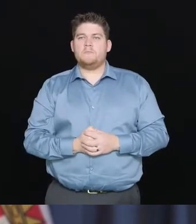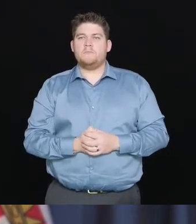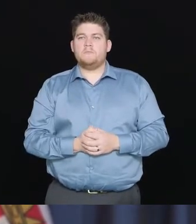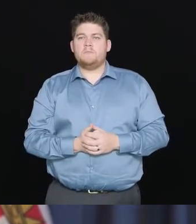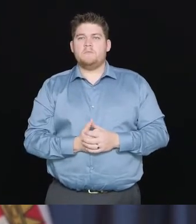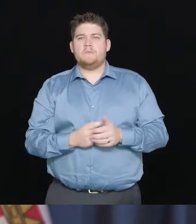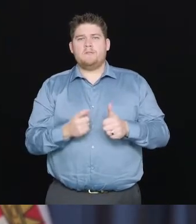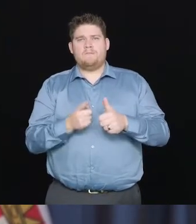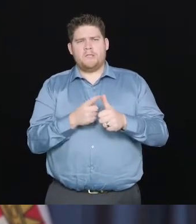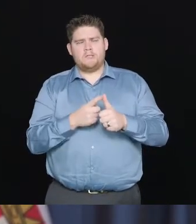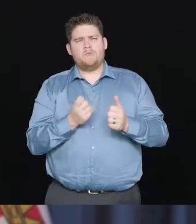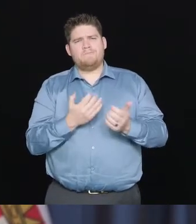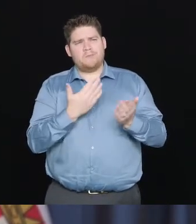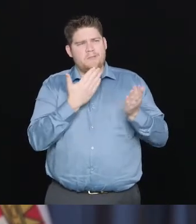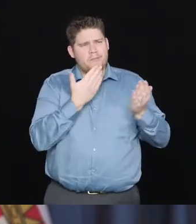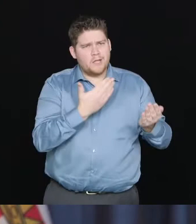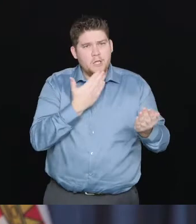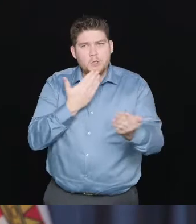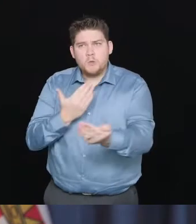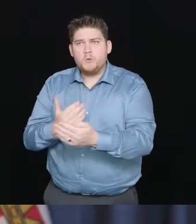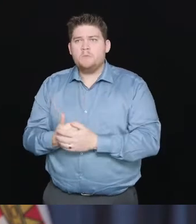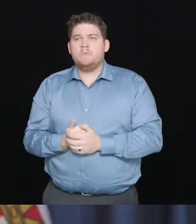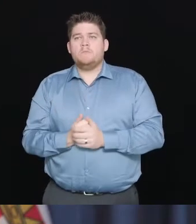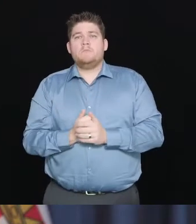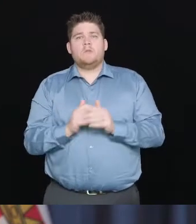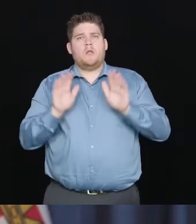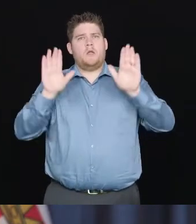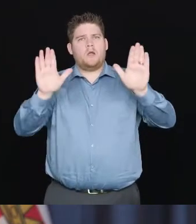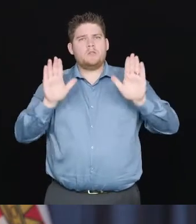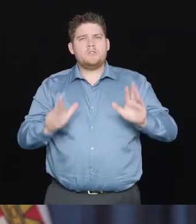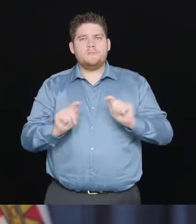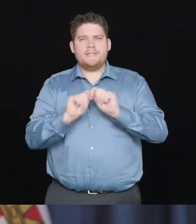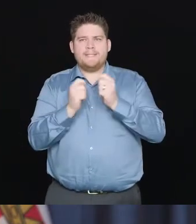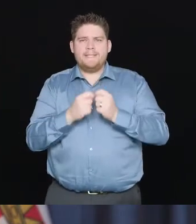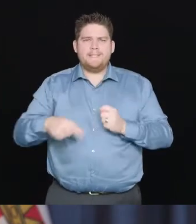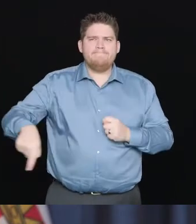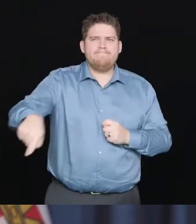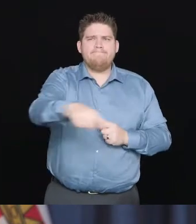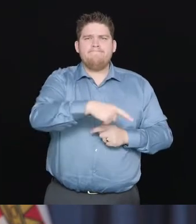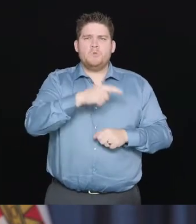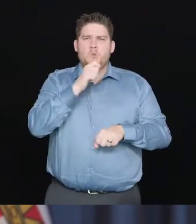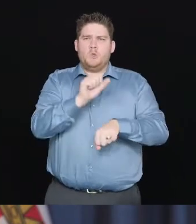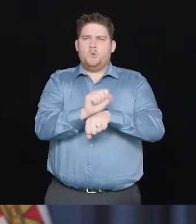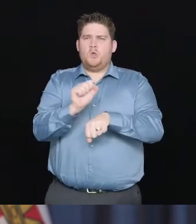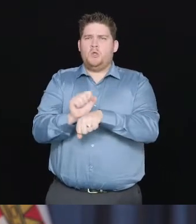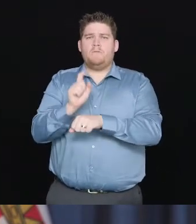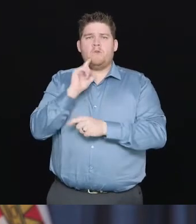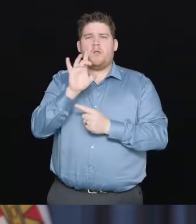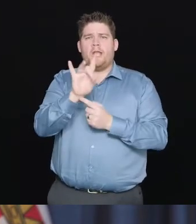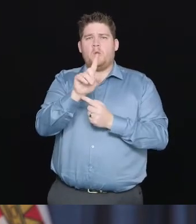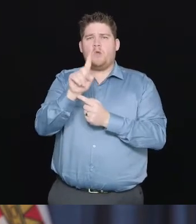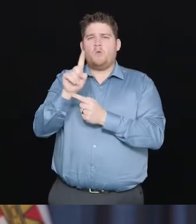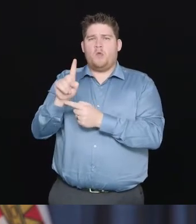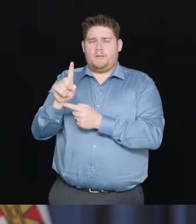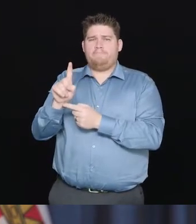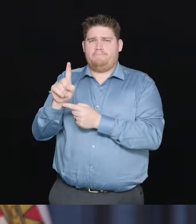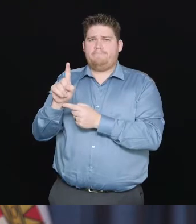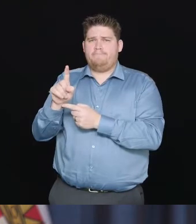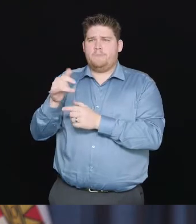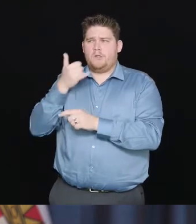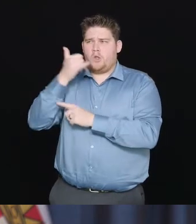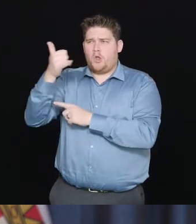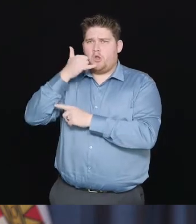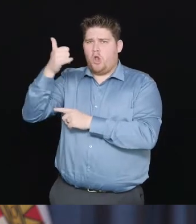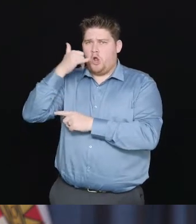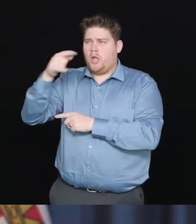patient navigators and nurses at 811. For the first time yesterday, we answered calls answered